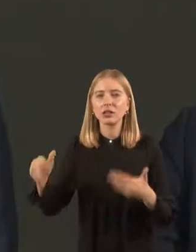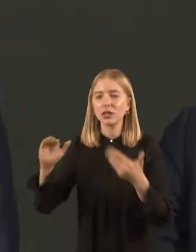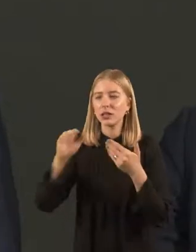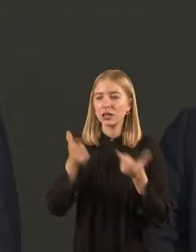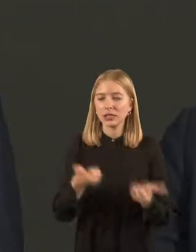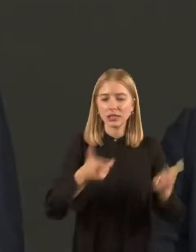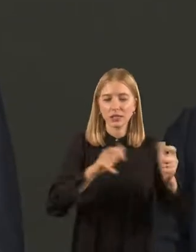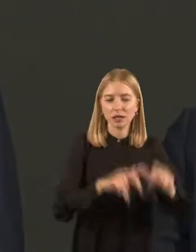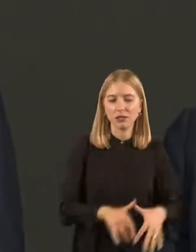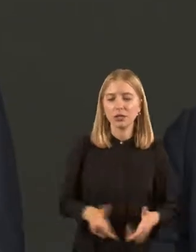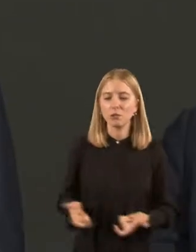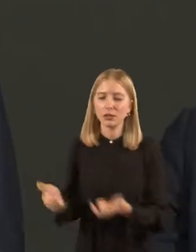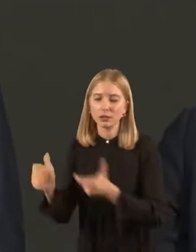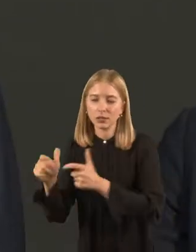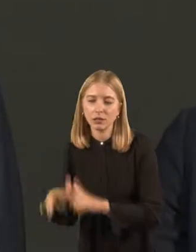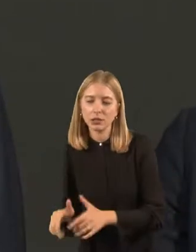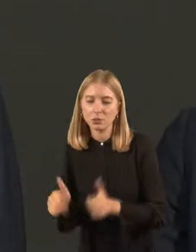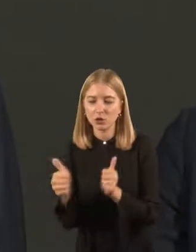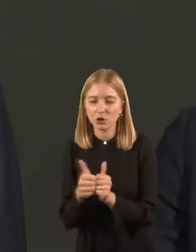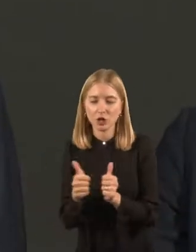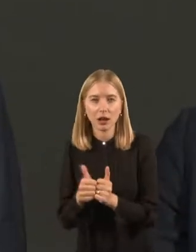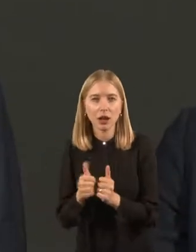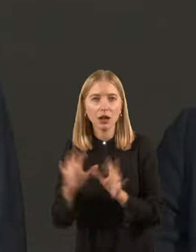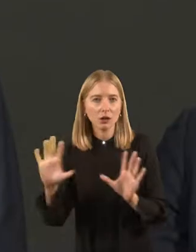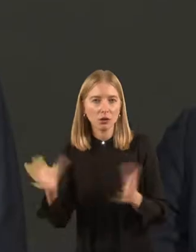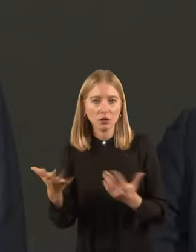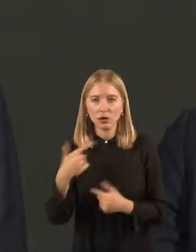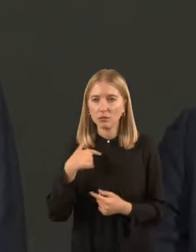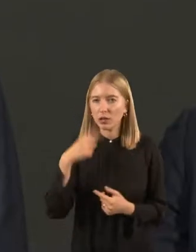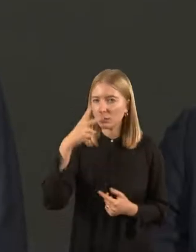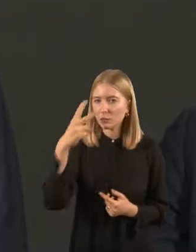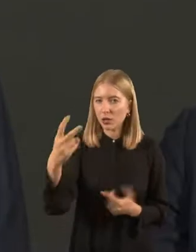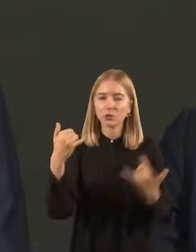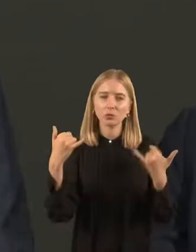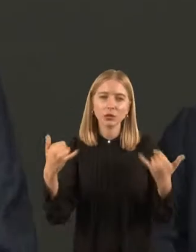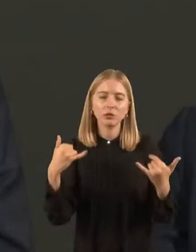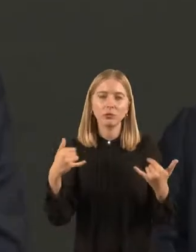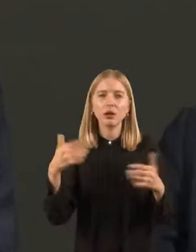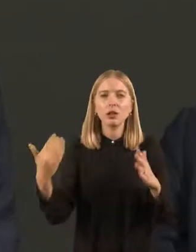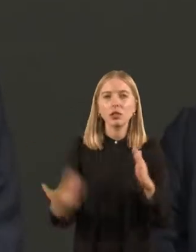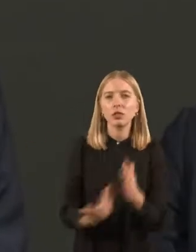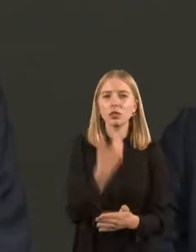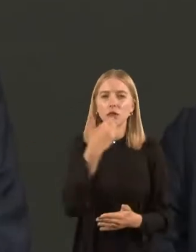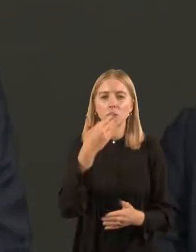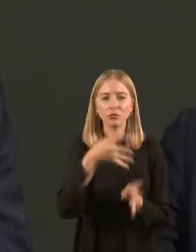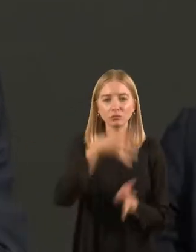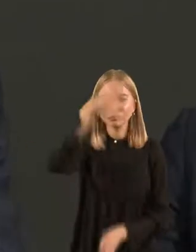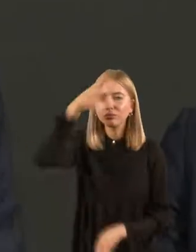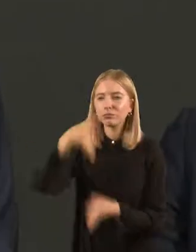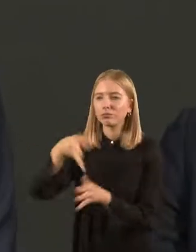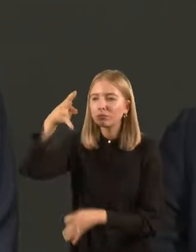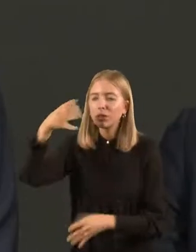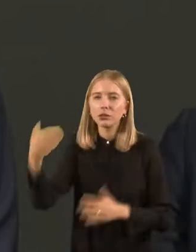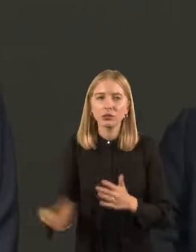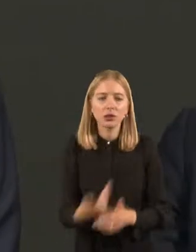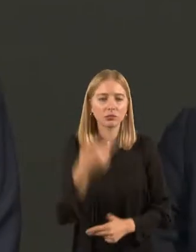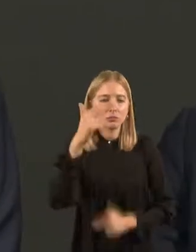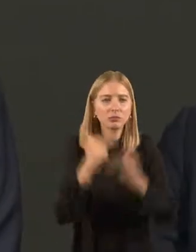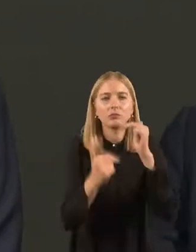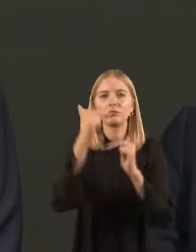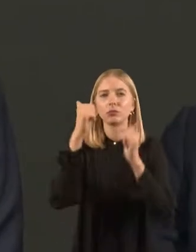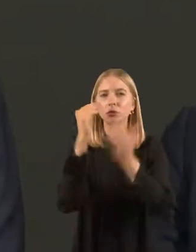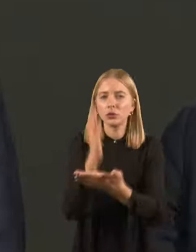introduced a transport tax, but other municipalities, they didn't do that.